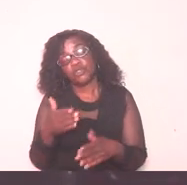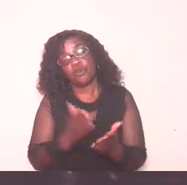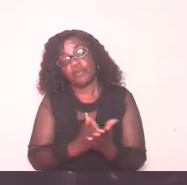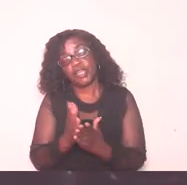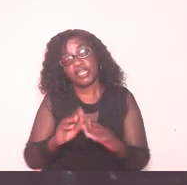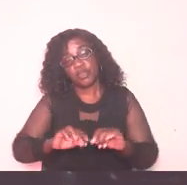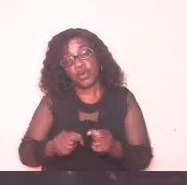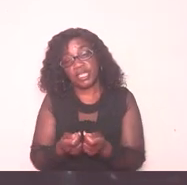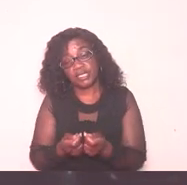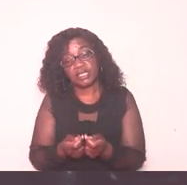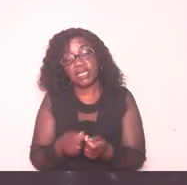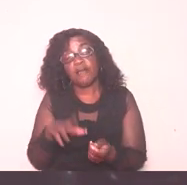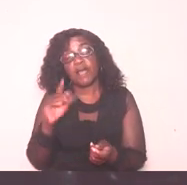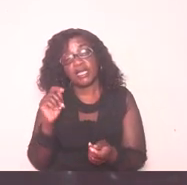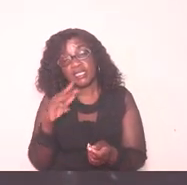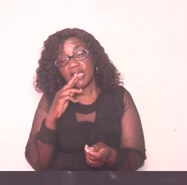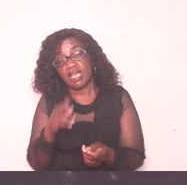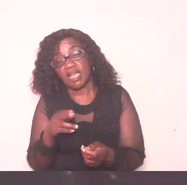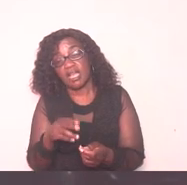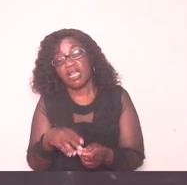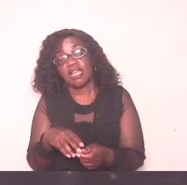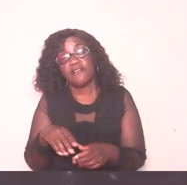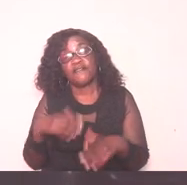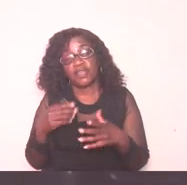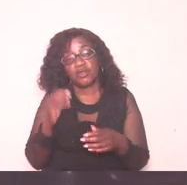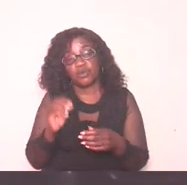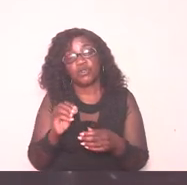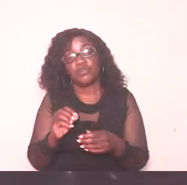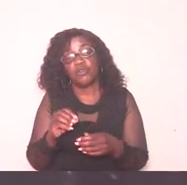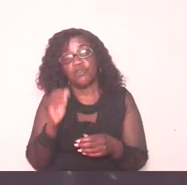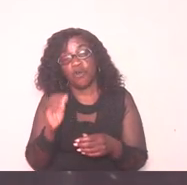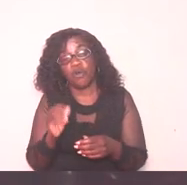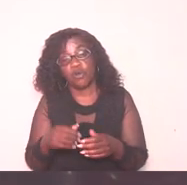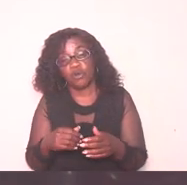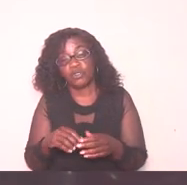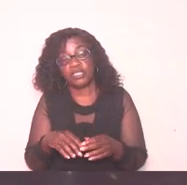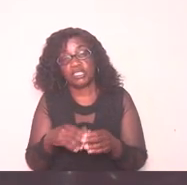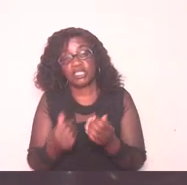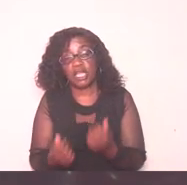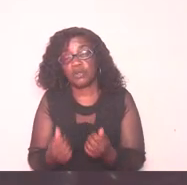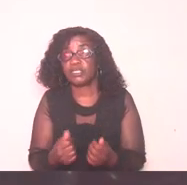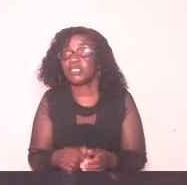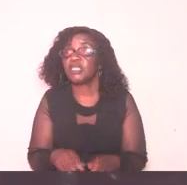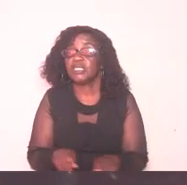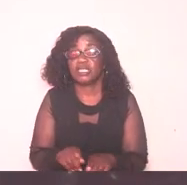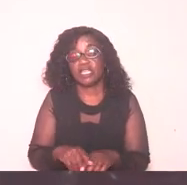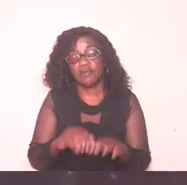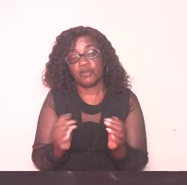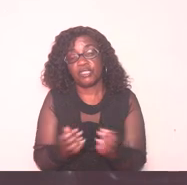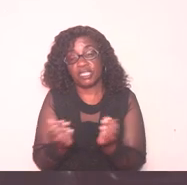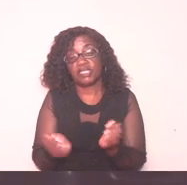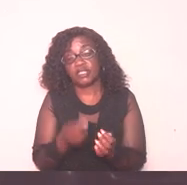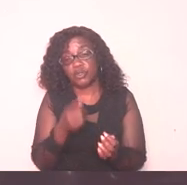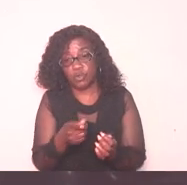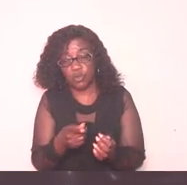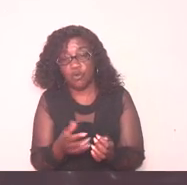rights to bodily autonomy, but they are in the best interest of you as an individual. Not only are they protecting you from the